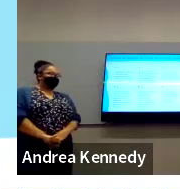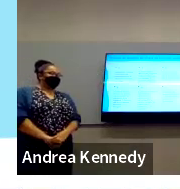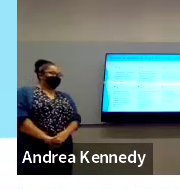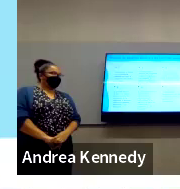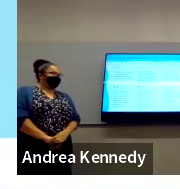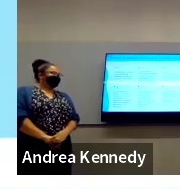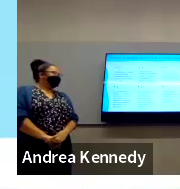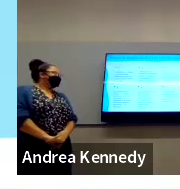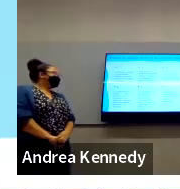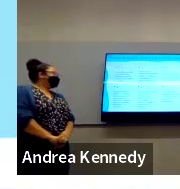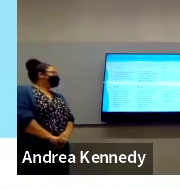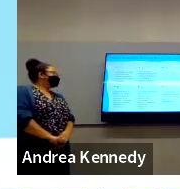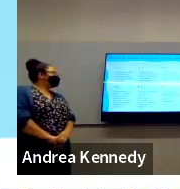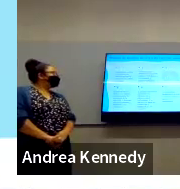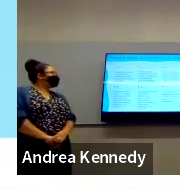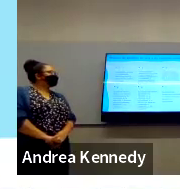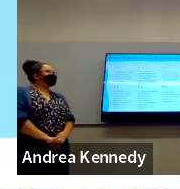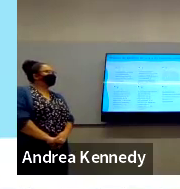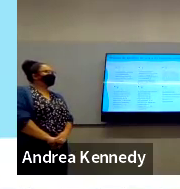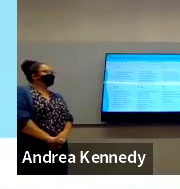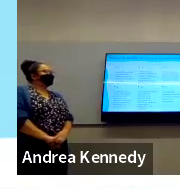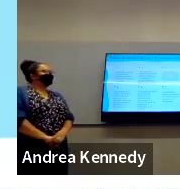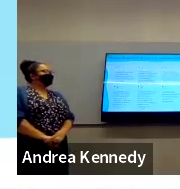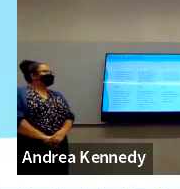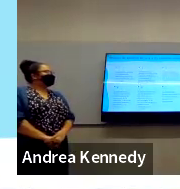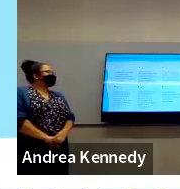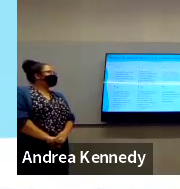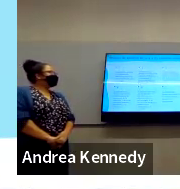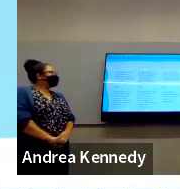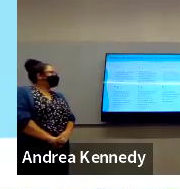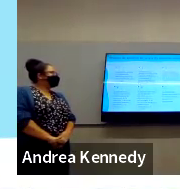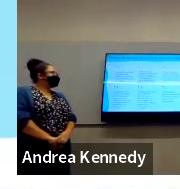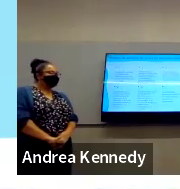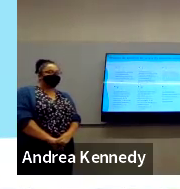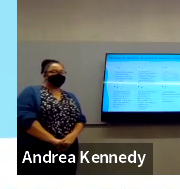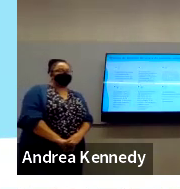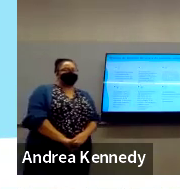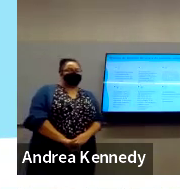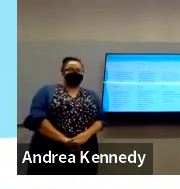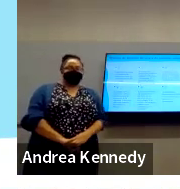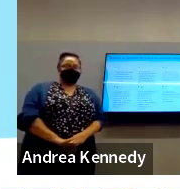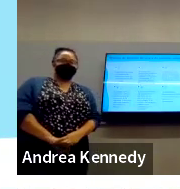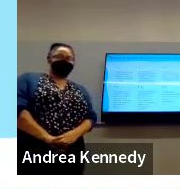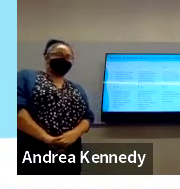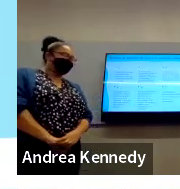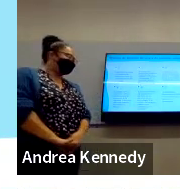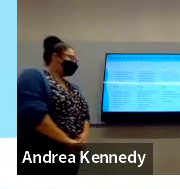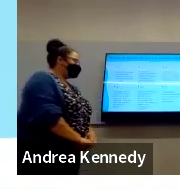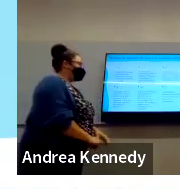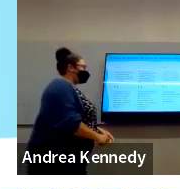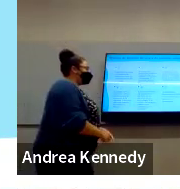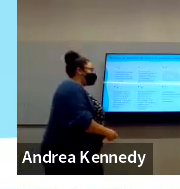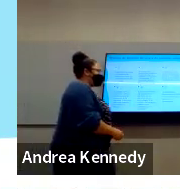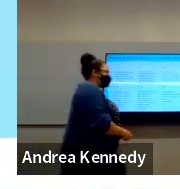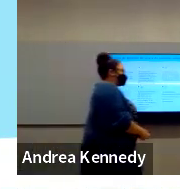los inquilinos van a participar, pero les vamos a dar un breve resumen. Primero, el propietario va a presentar